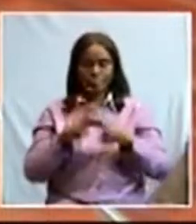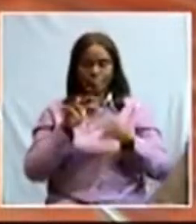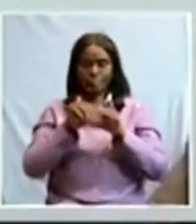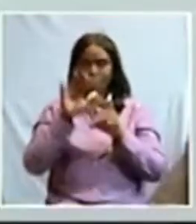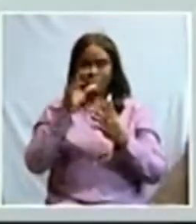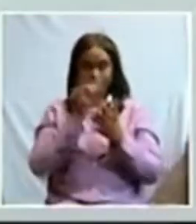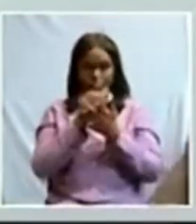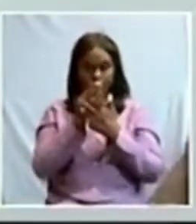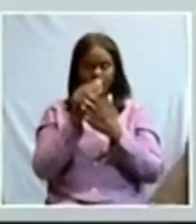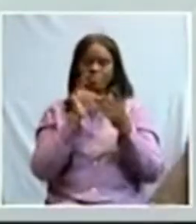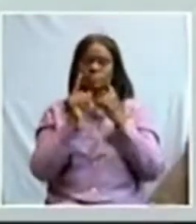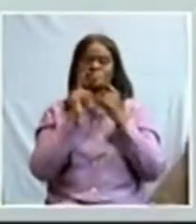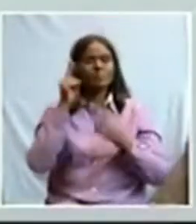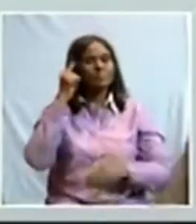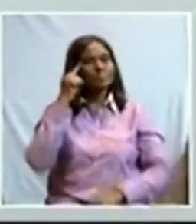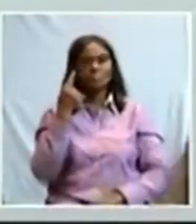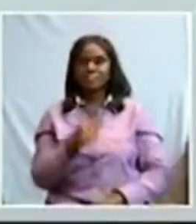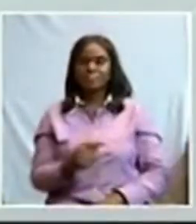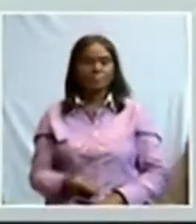office?